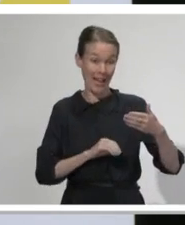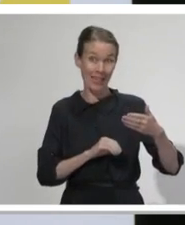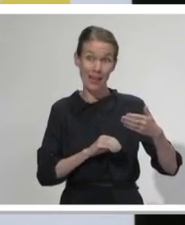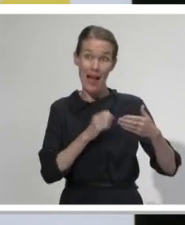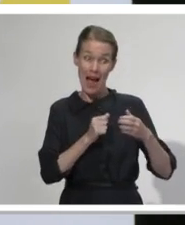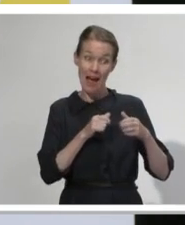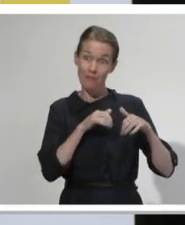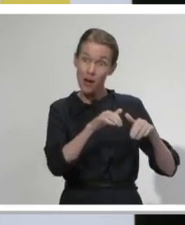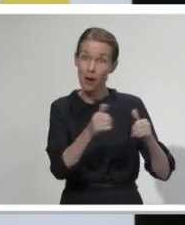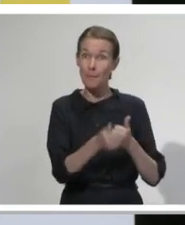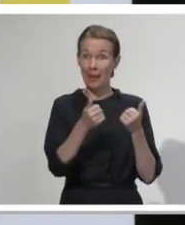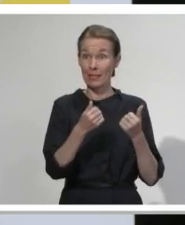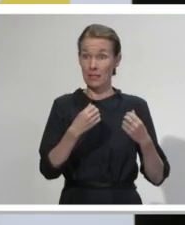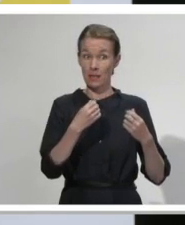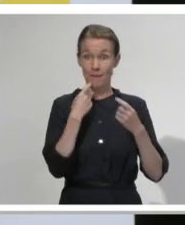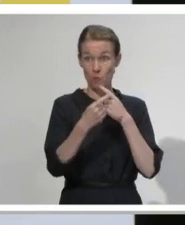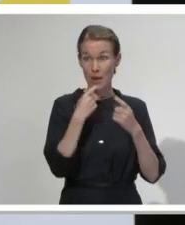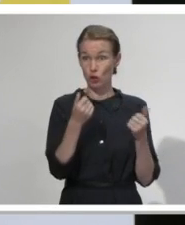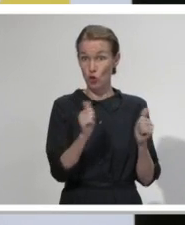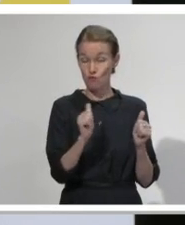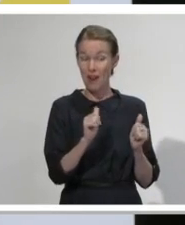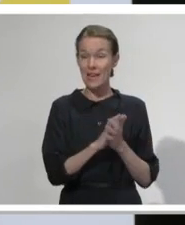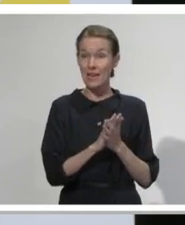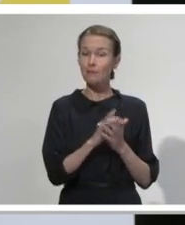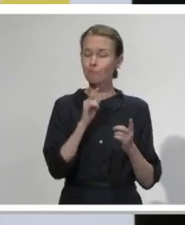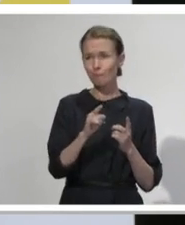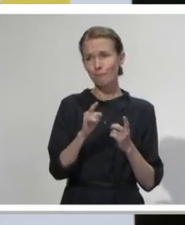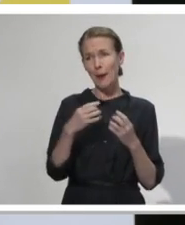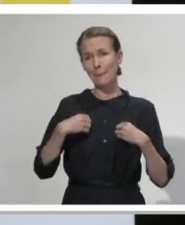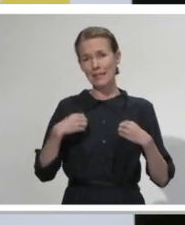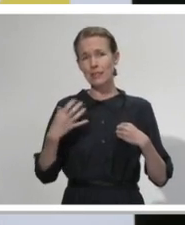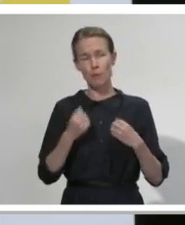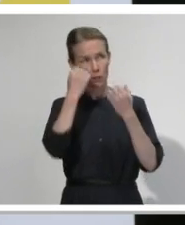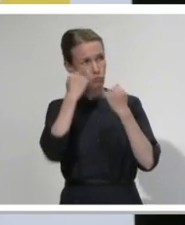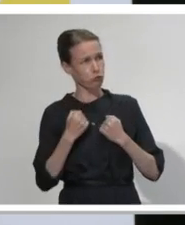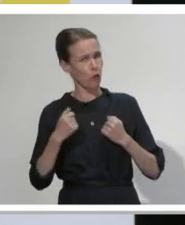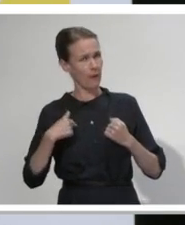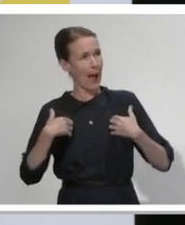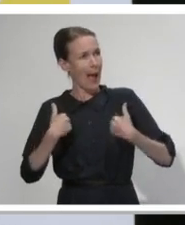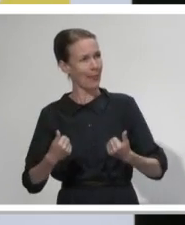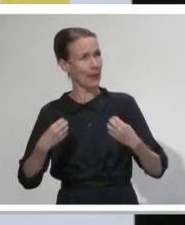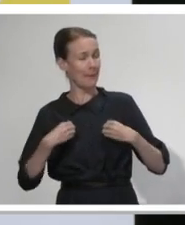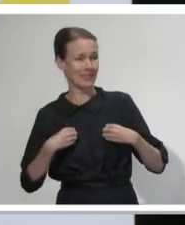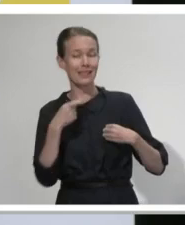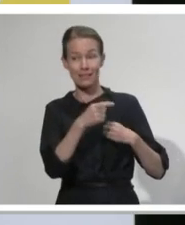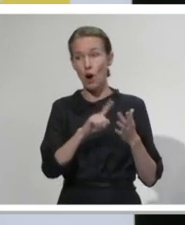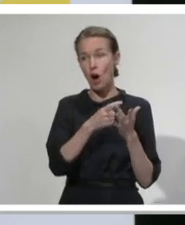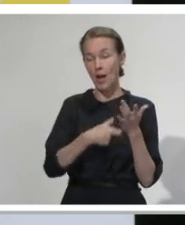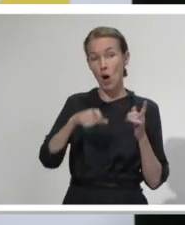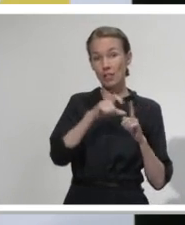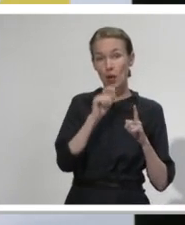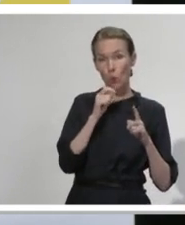they are a viable business, and there will be an audit process that follows on from that. Okay. Over what time frame will